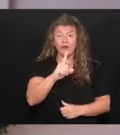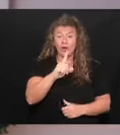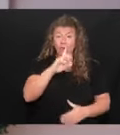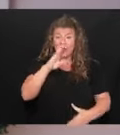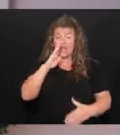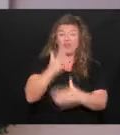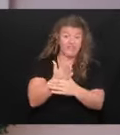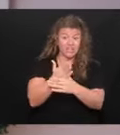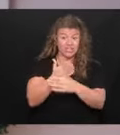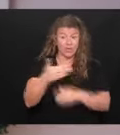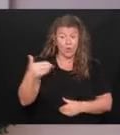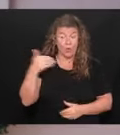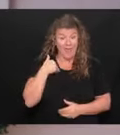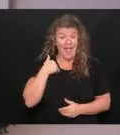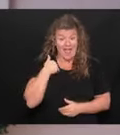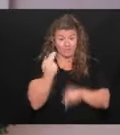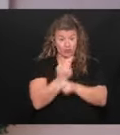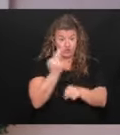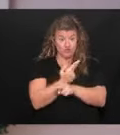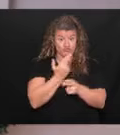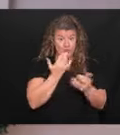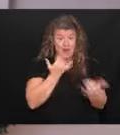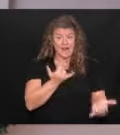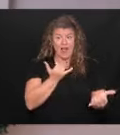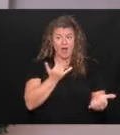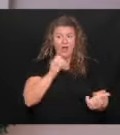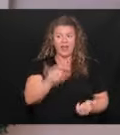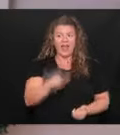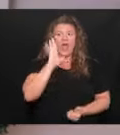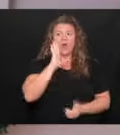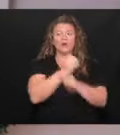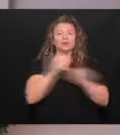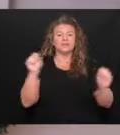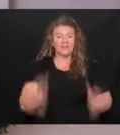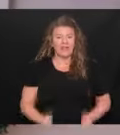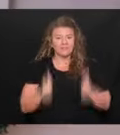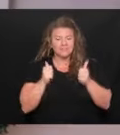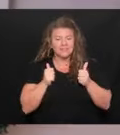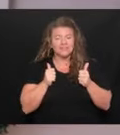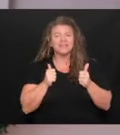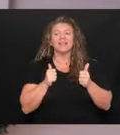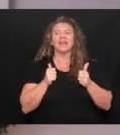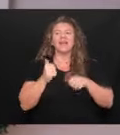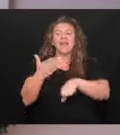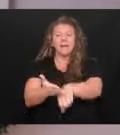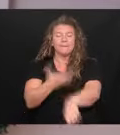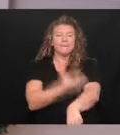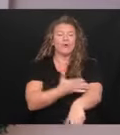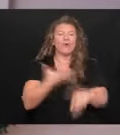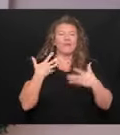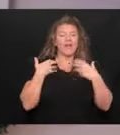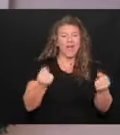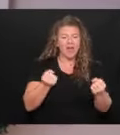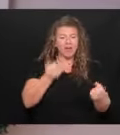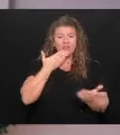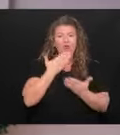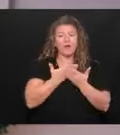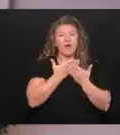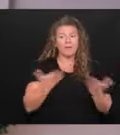we have at our disposal that saves lives and improves the health and well-being of our